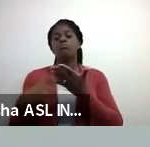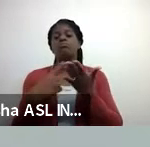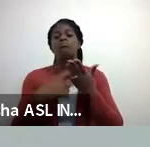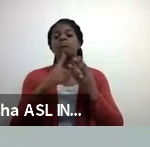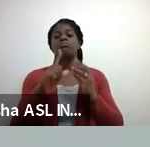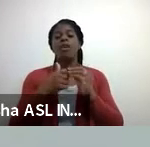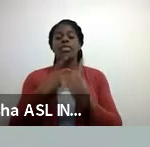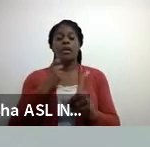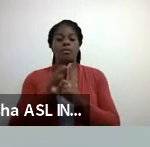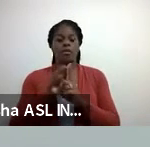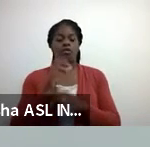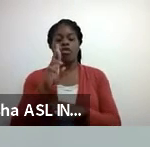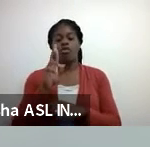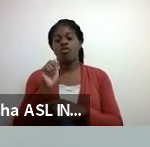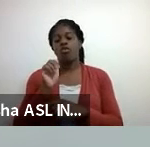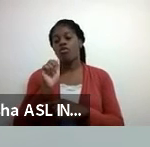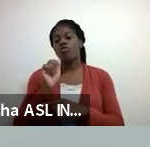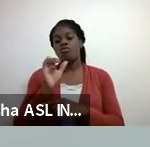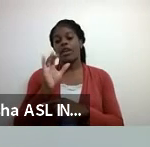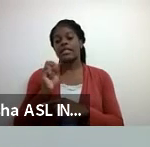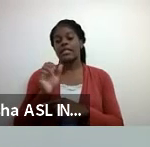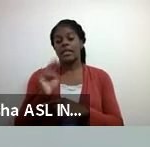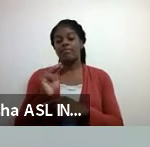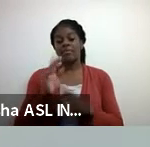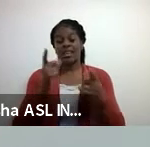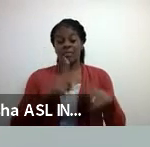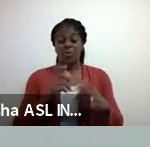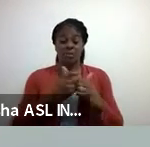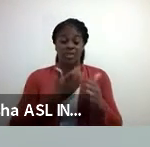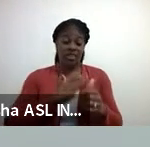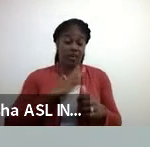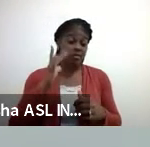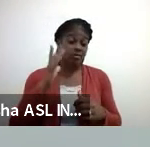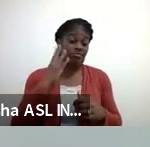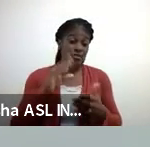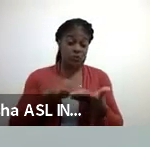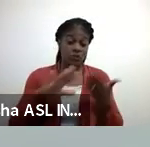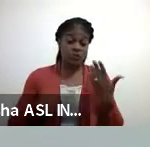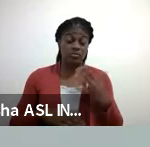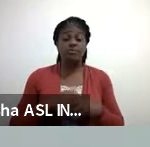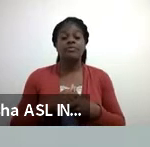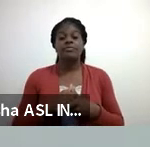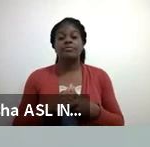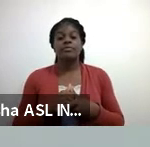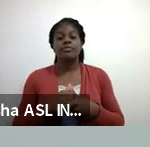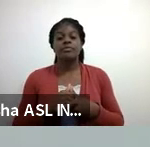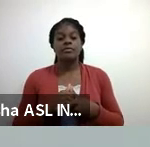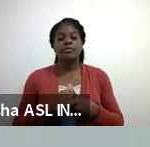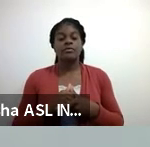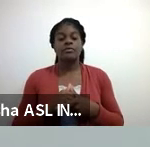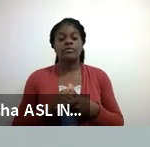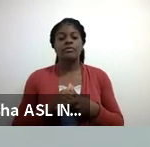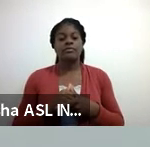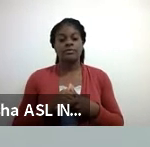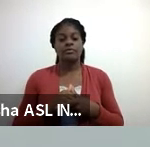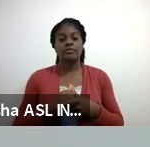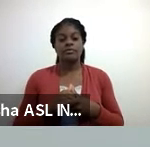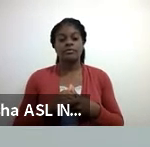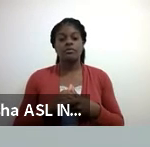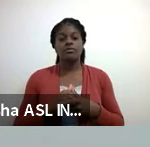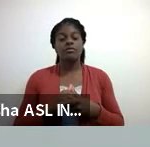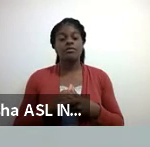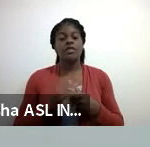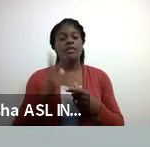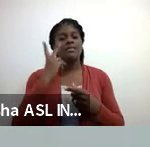on racism on our children. I have witnessed over and over again the